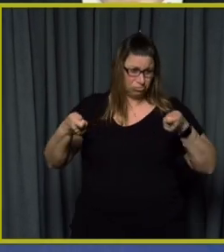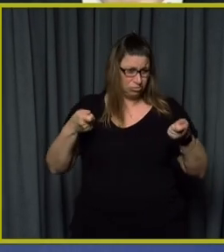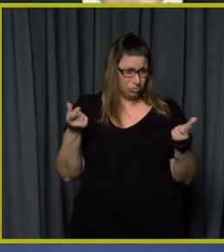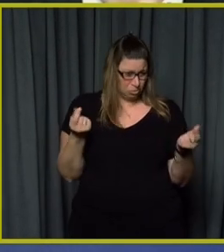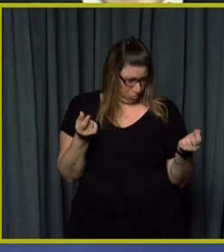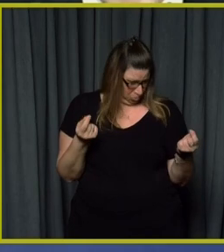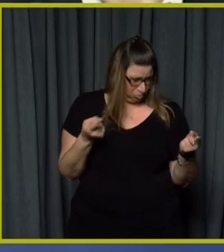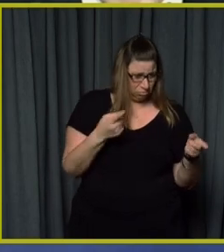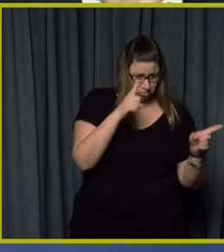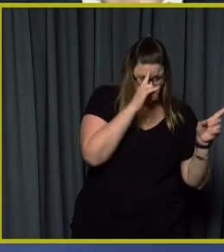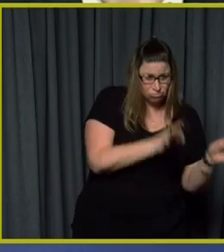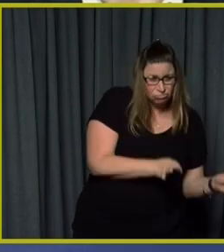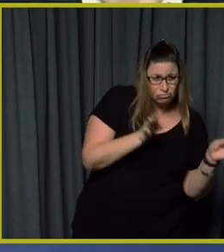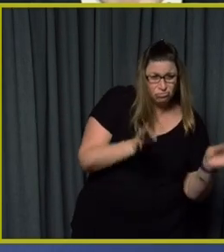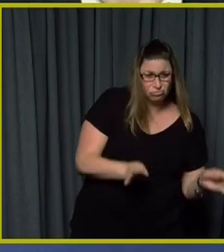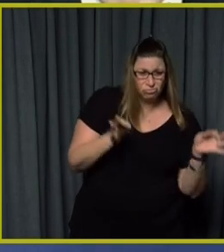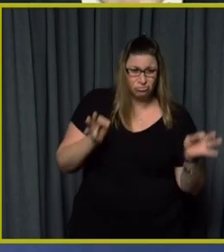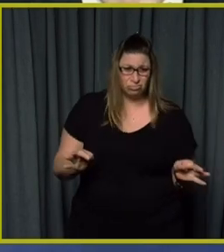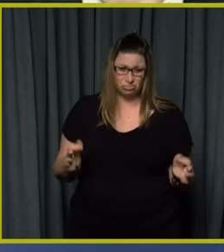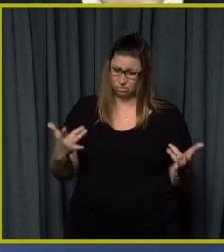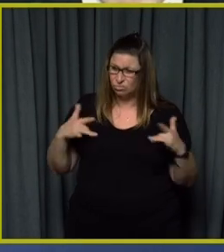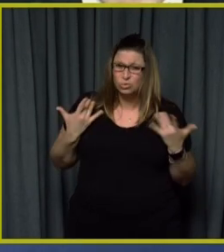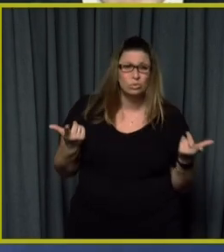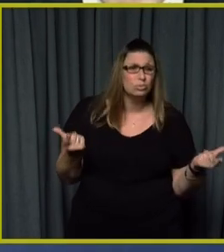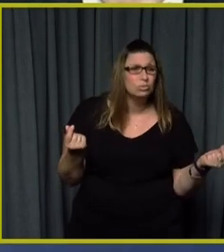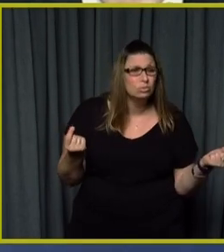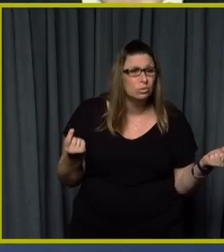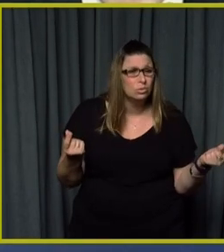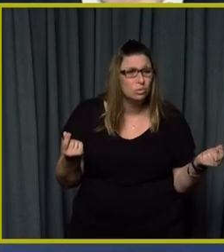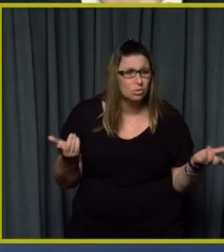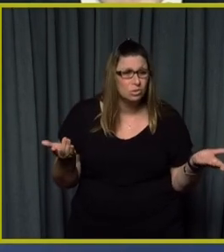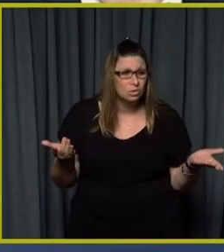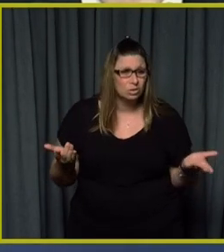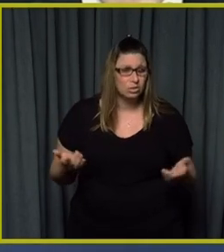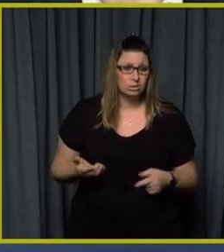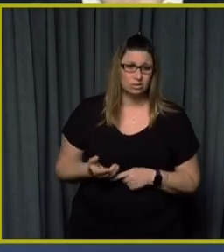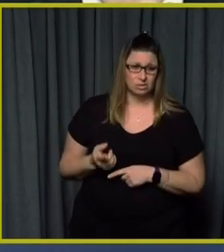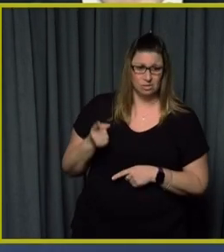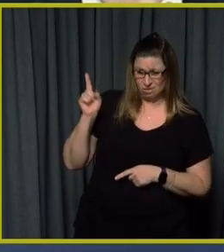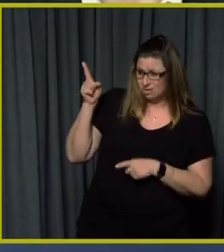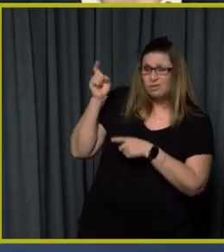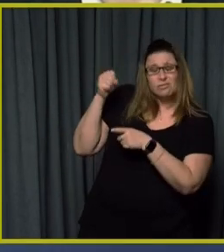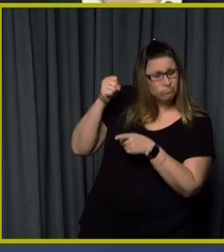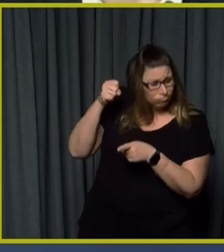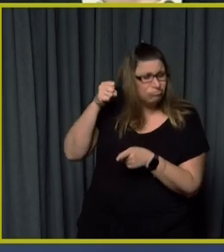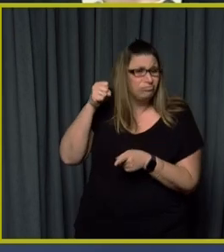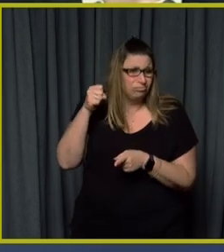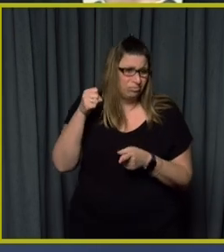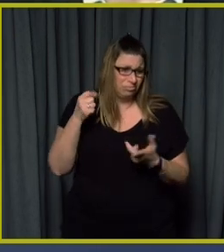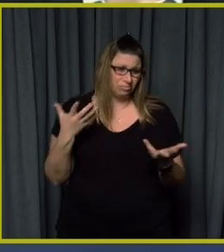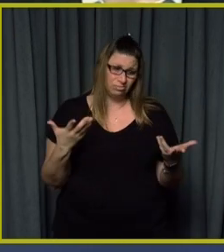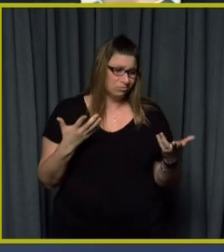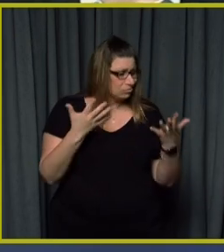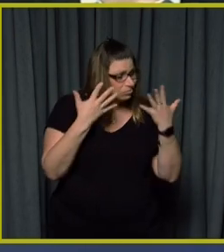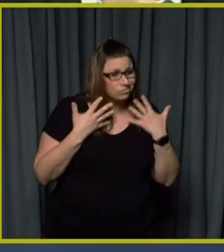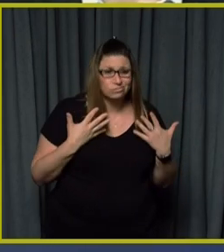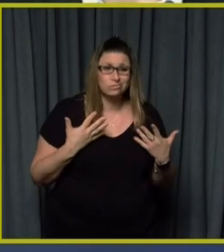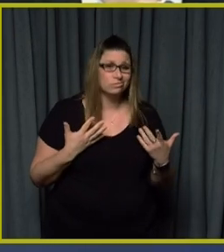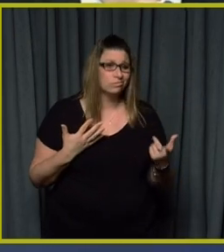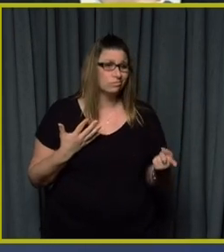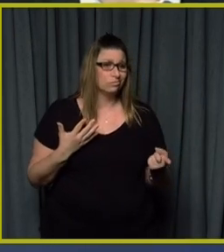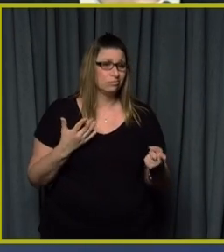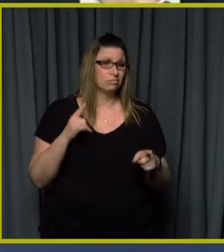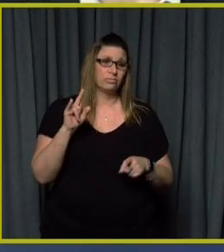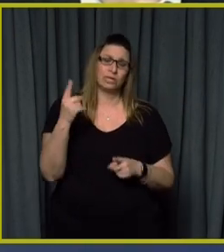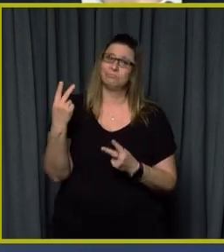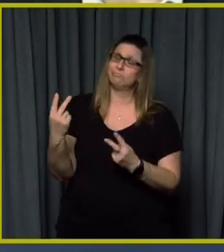policy. Yeah, I mean, and, you know, Seth, when you think about it, right, you go all the way back, right? You know, the life of an enslaved person was